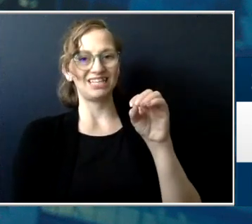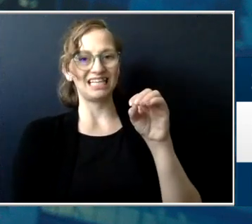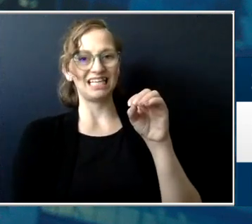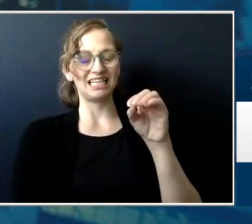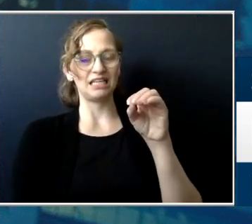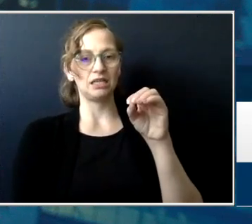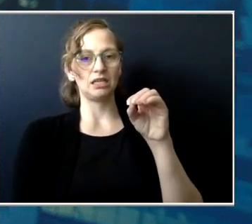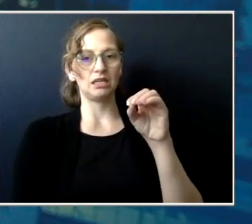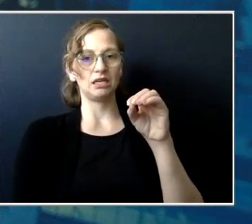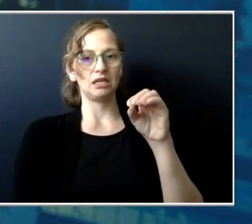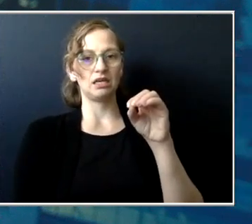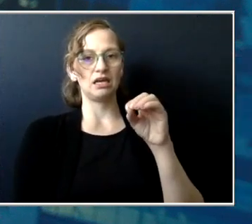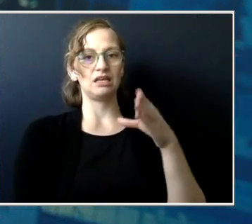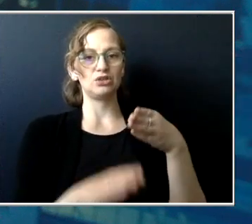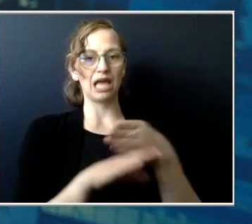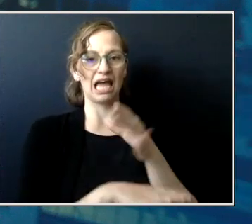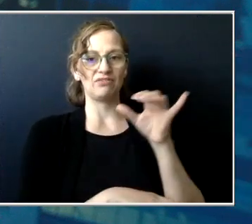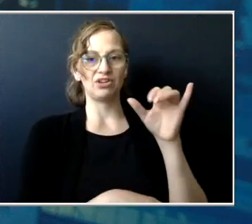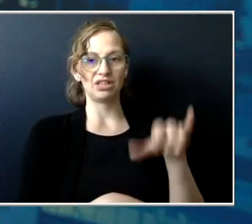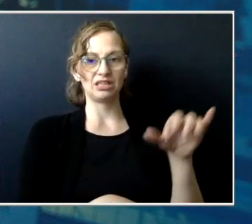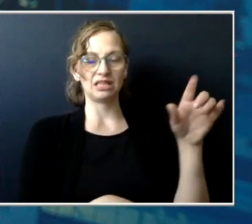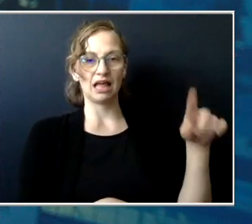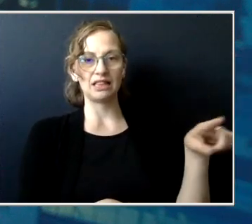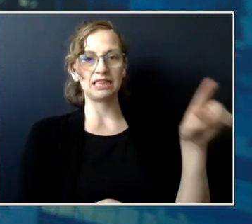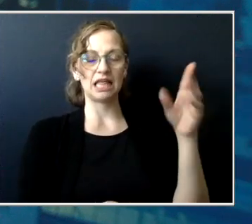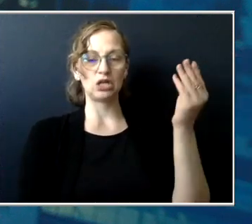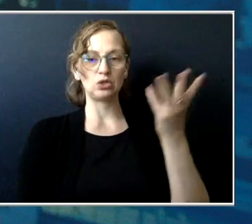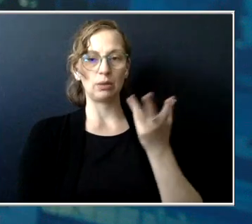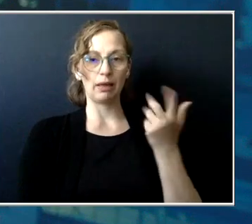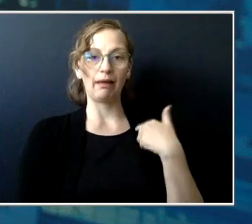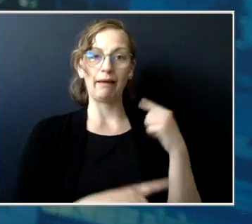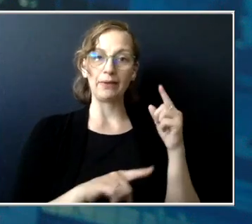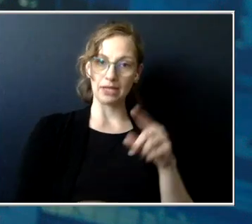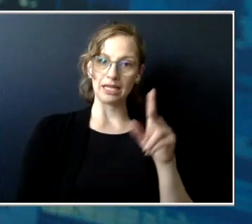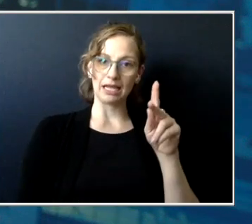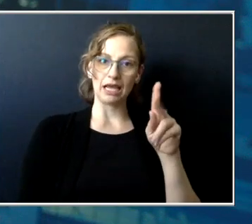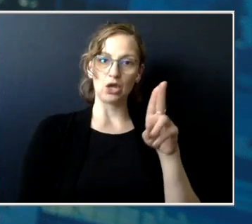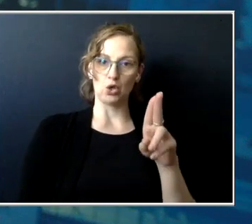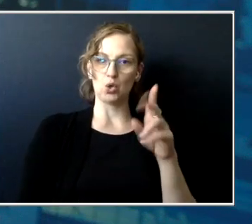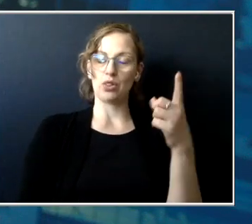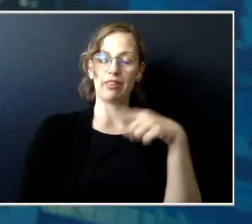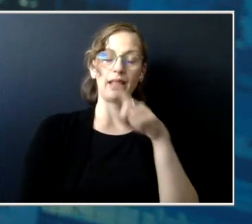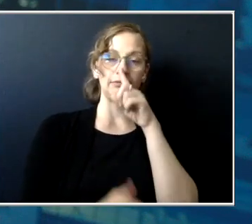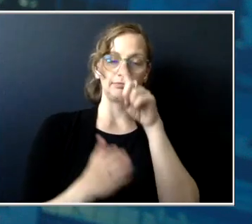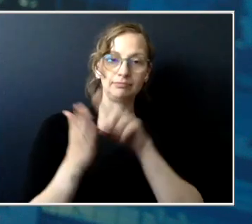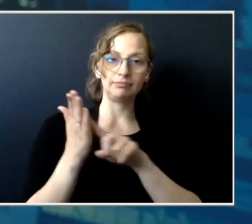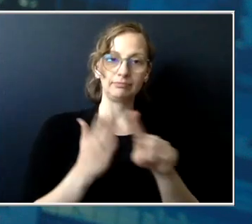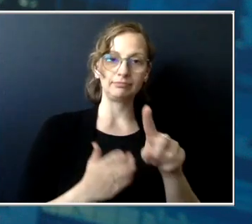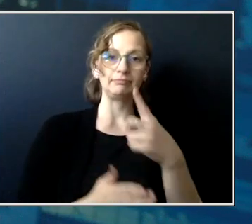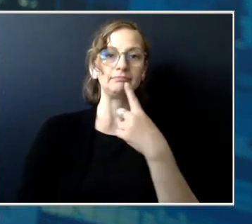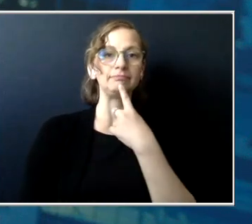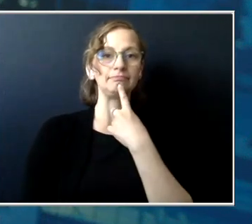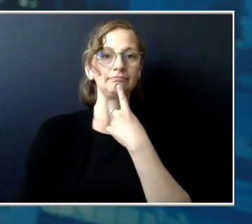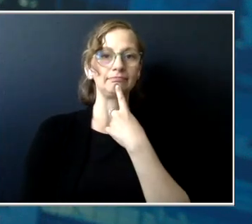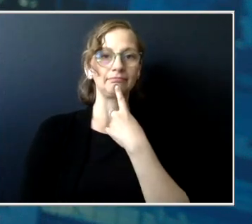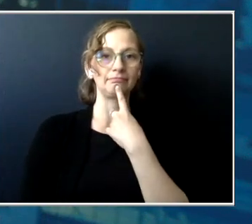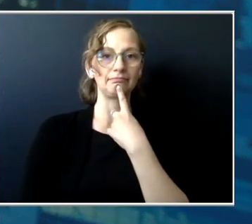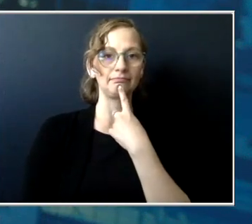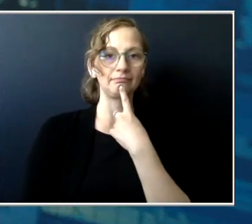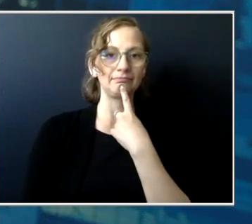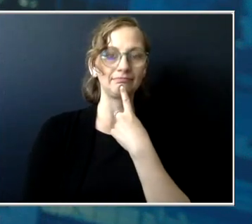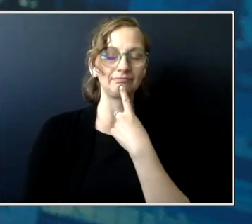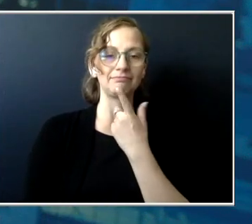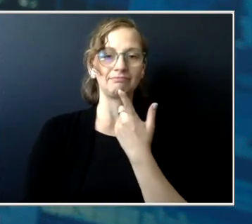they told me, I came to KU and they checked me and said, then they decided to keep me. And